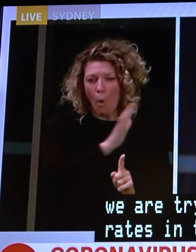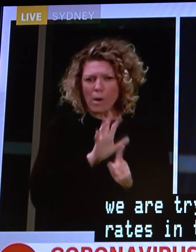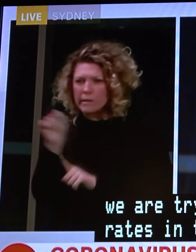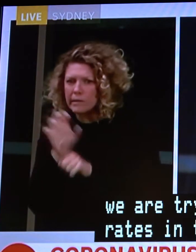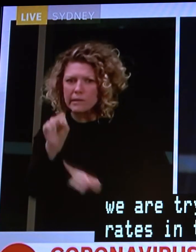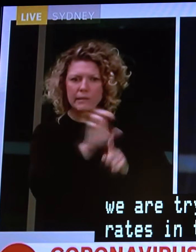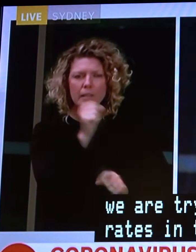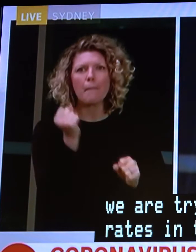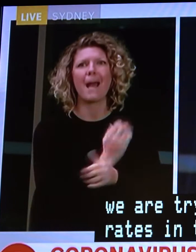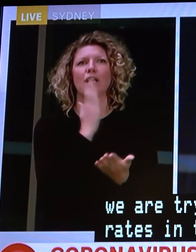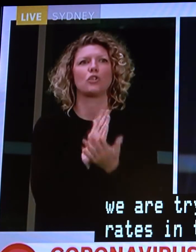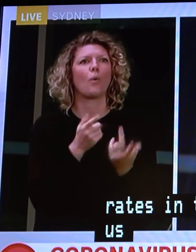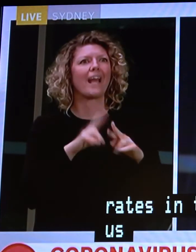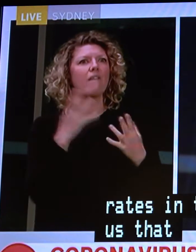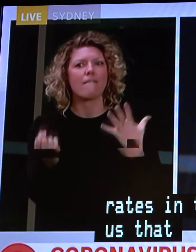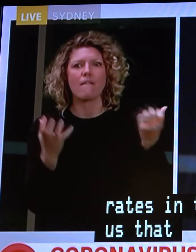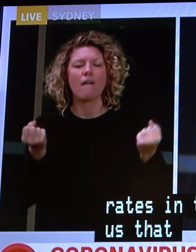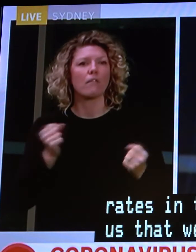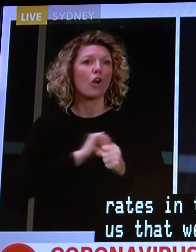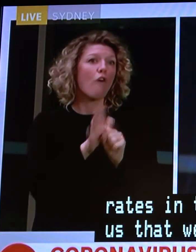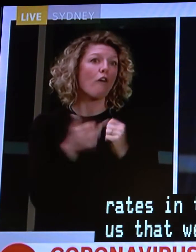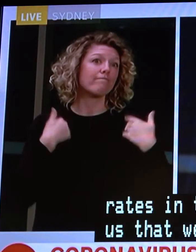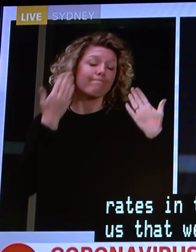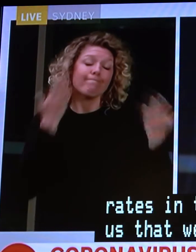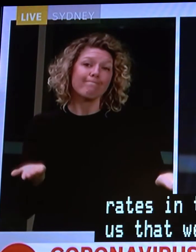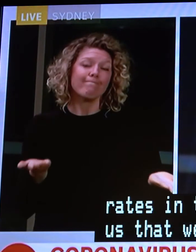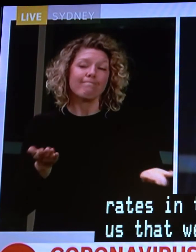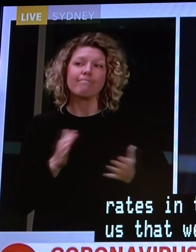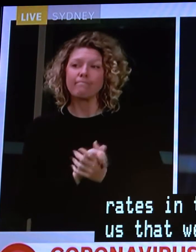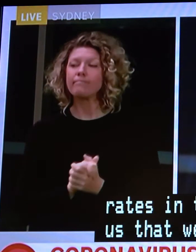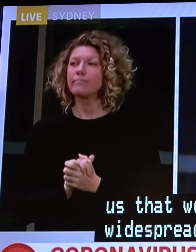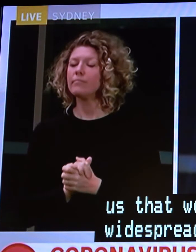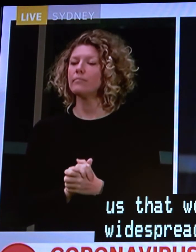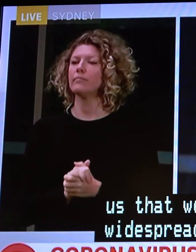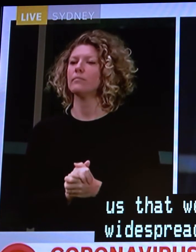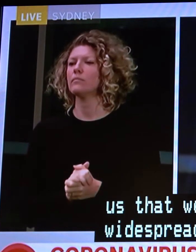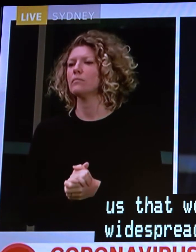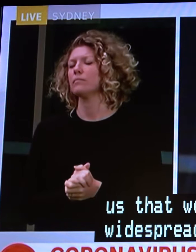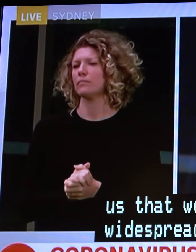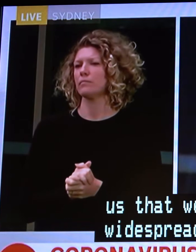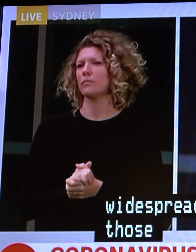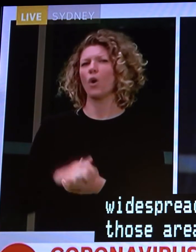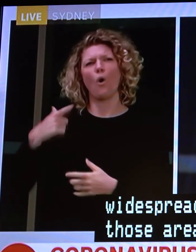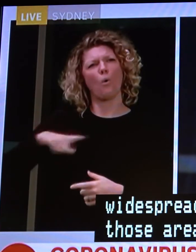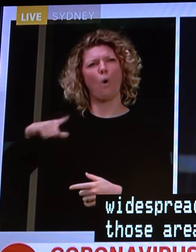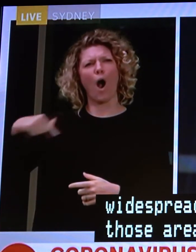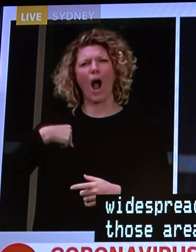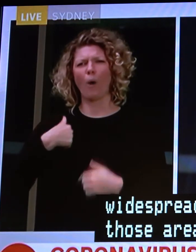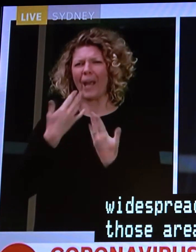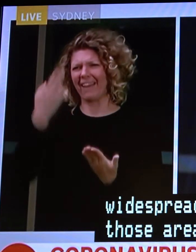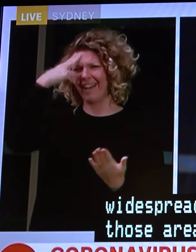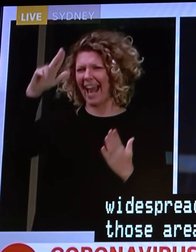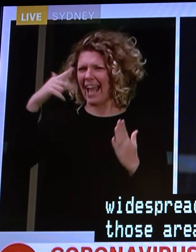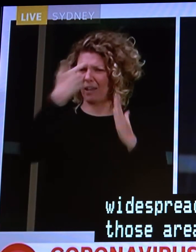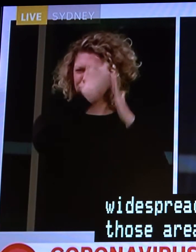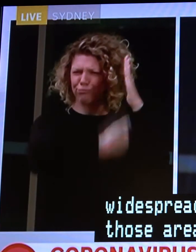more widespread community transmission in those areas. What's prompted us to nominate those areas is that